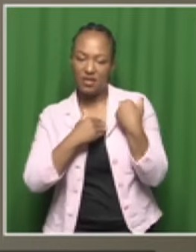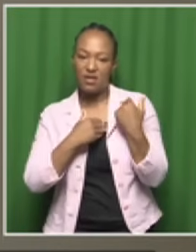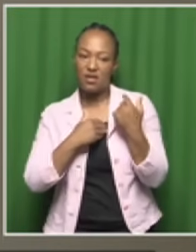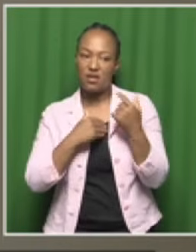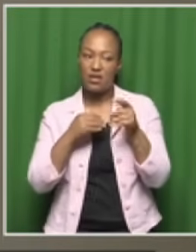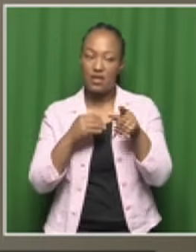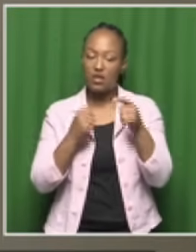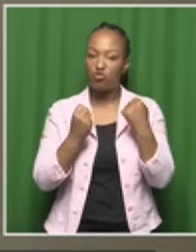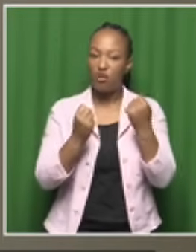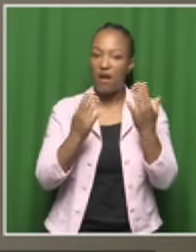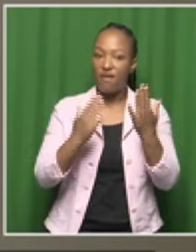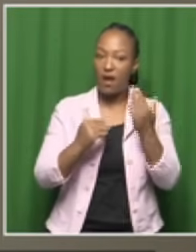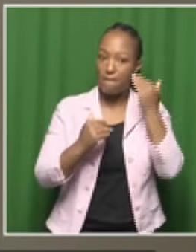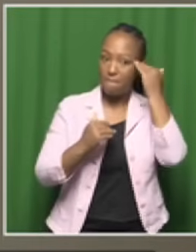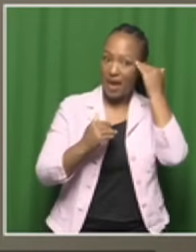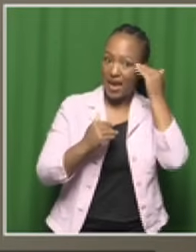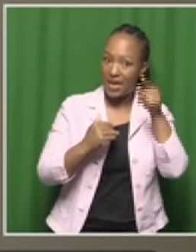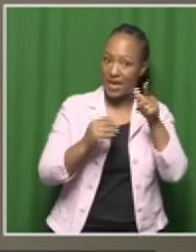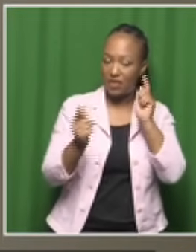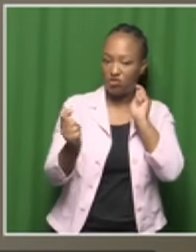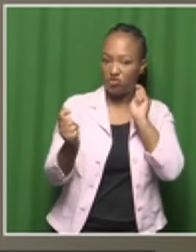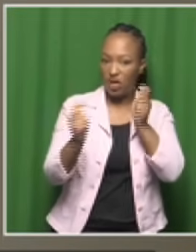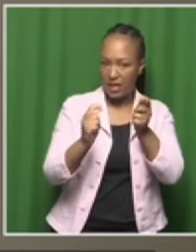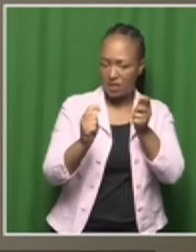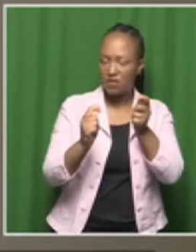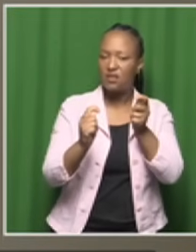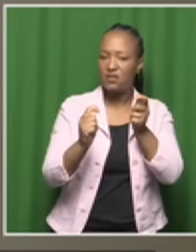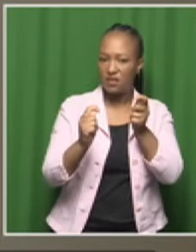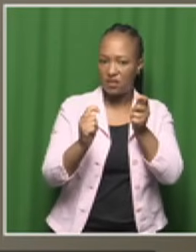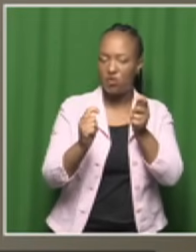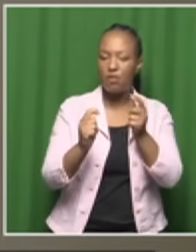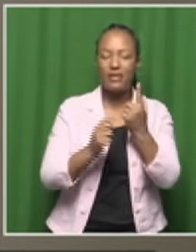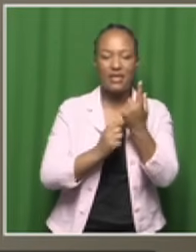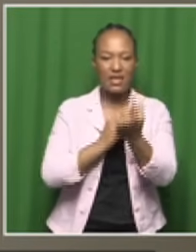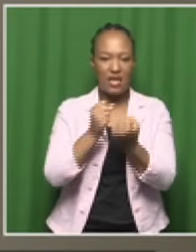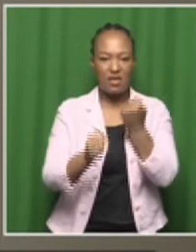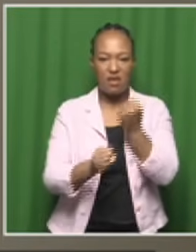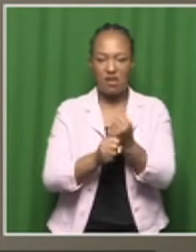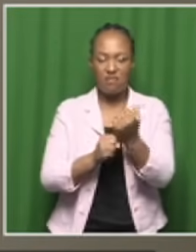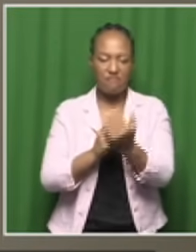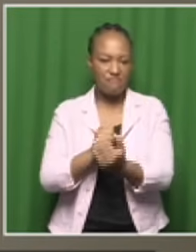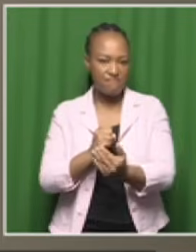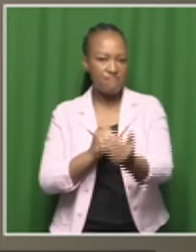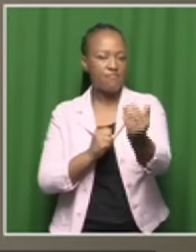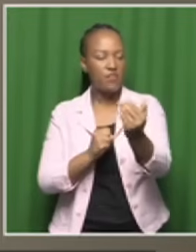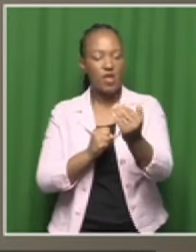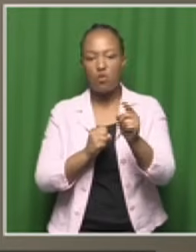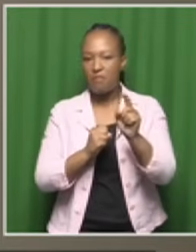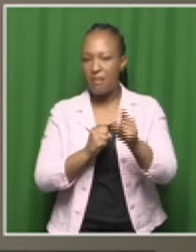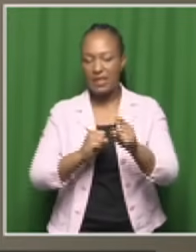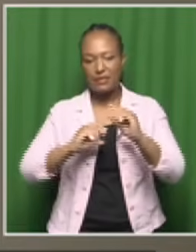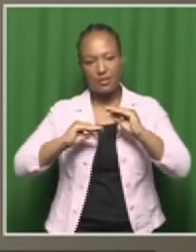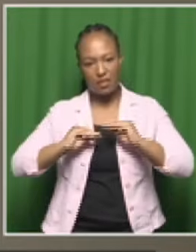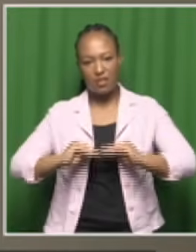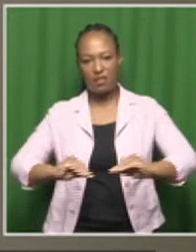to be something that is taught throughout the year. It's awareness that needs to be rolled out throughout the year,